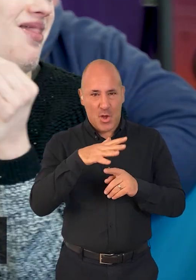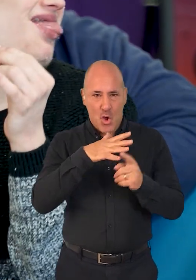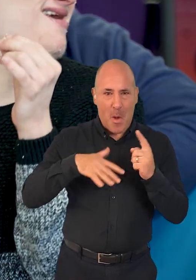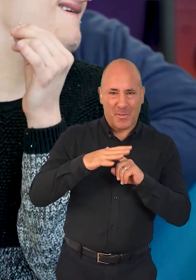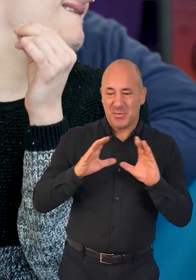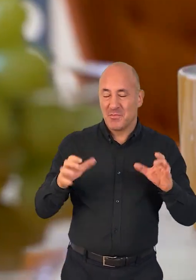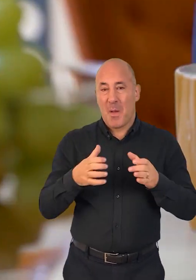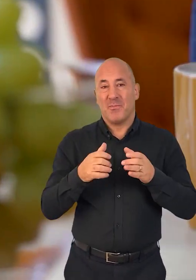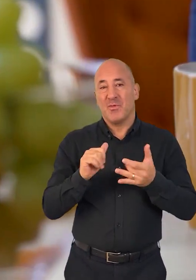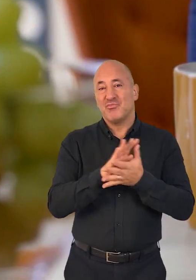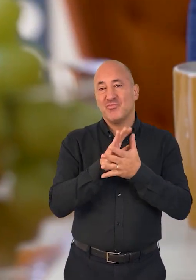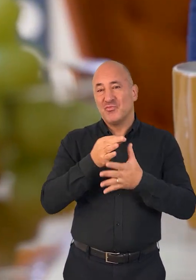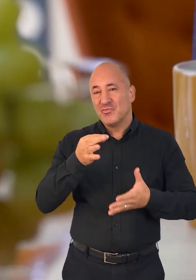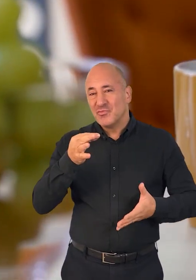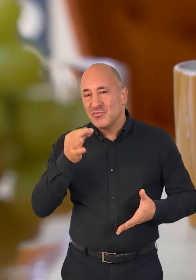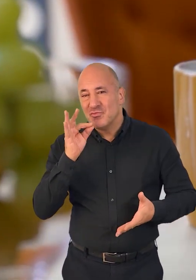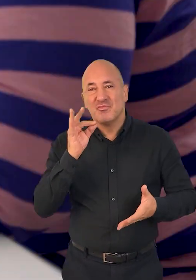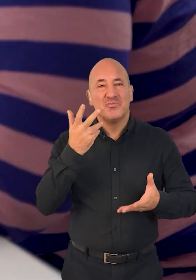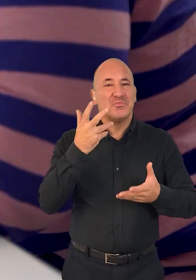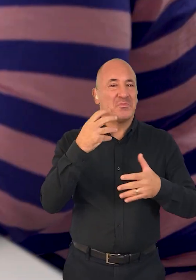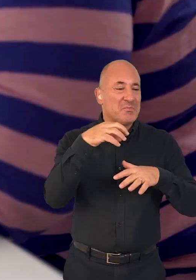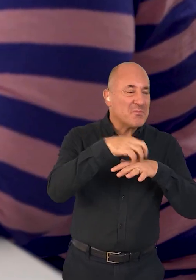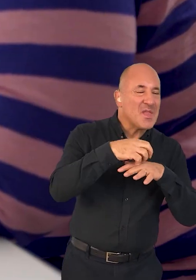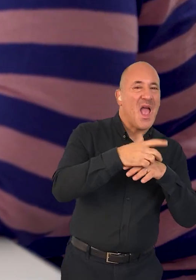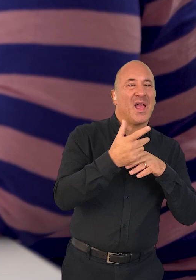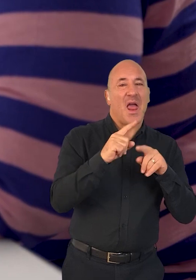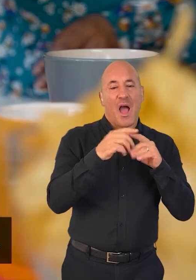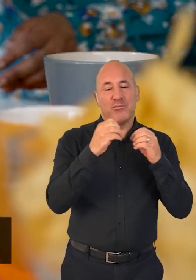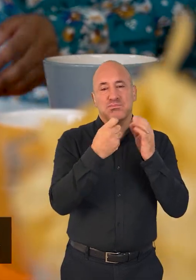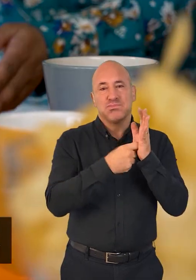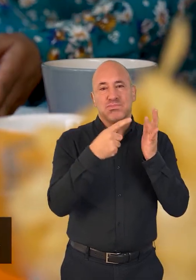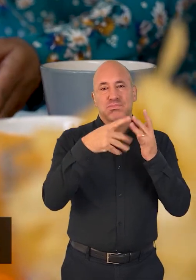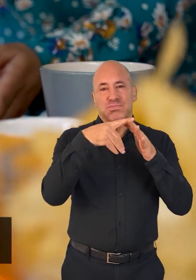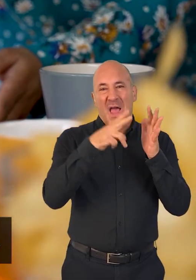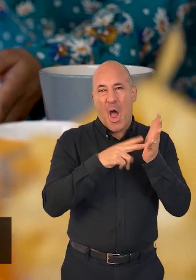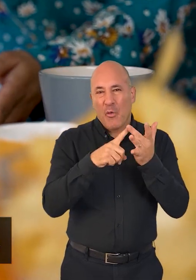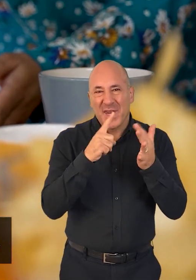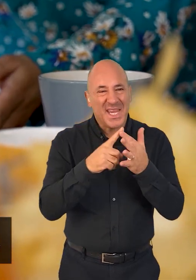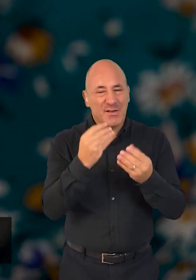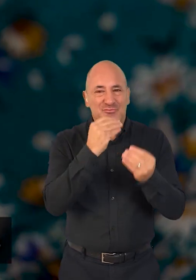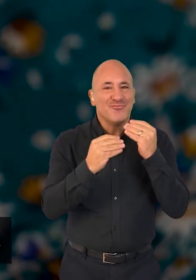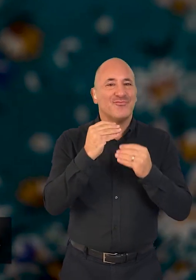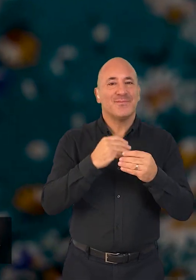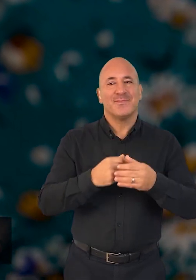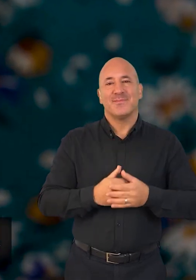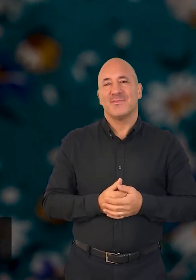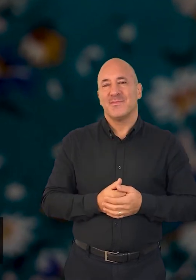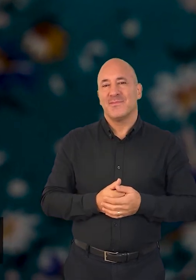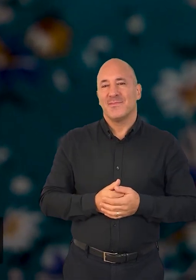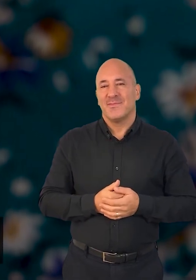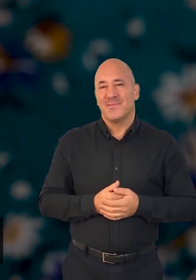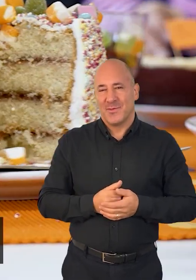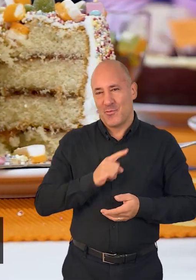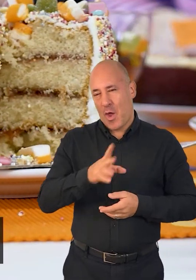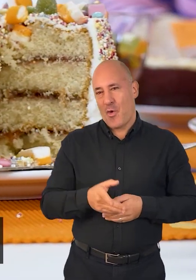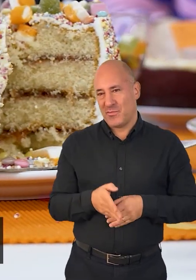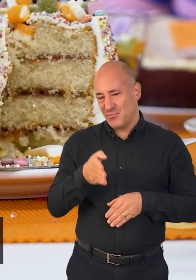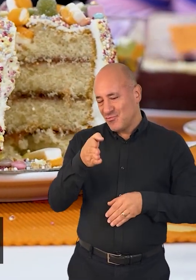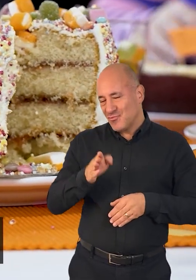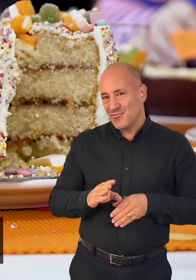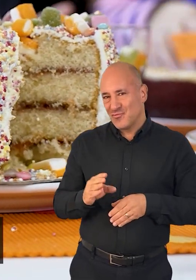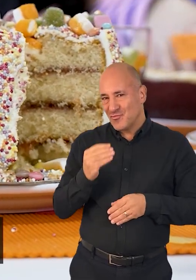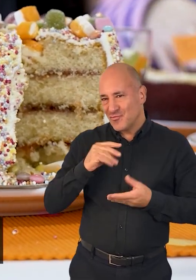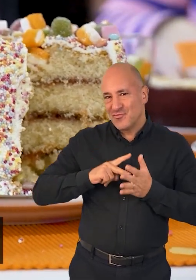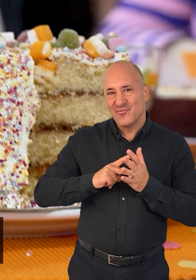friends, family and community together to enjoy a refreshing cuppa and some gooey slabs of brownie? Go on, grab